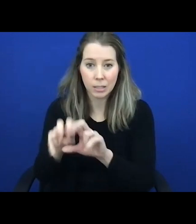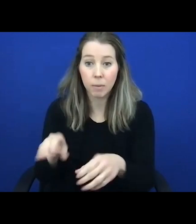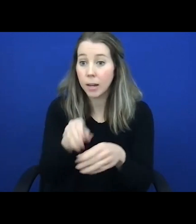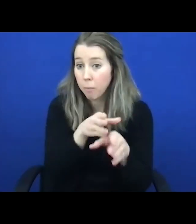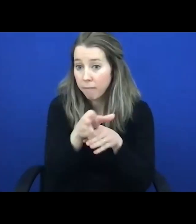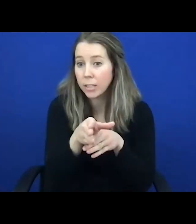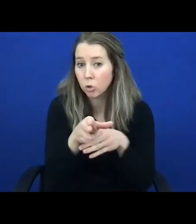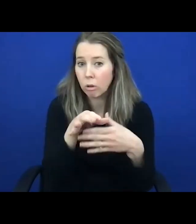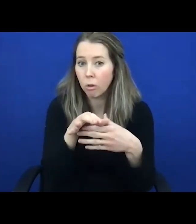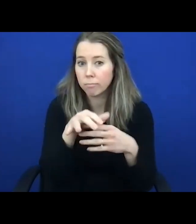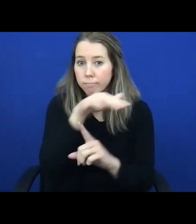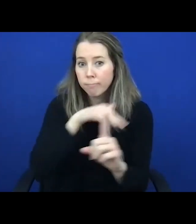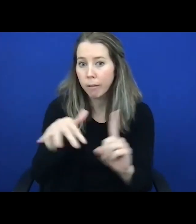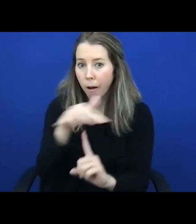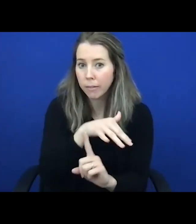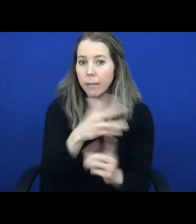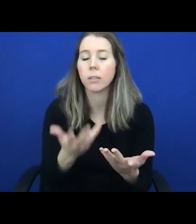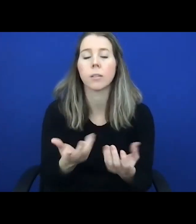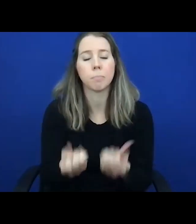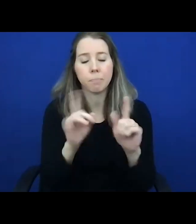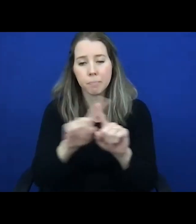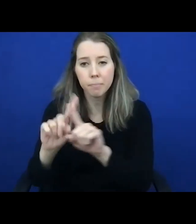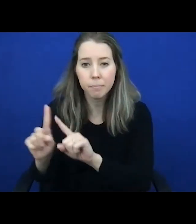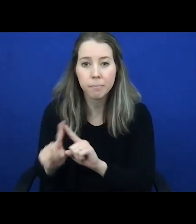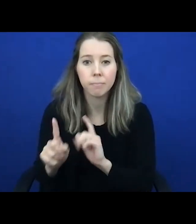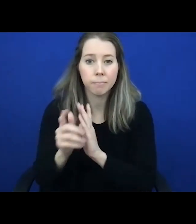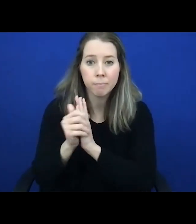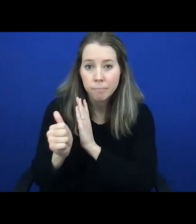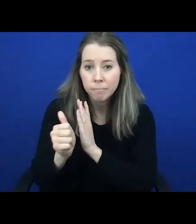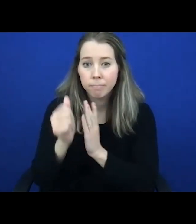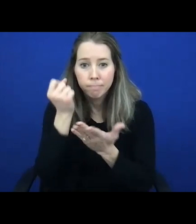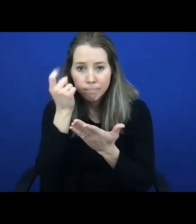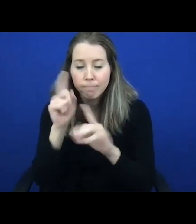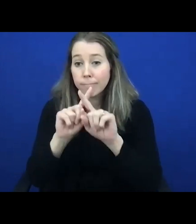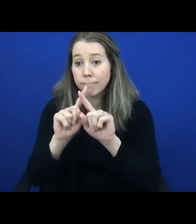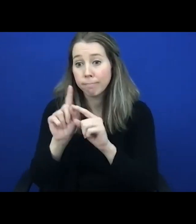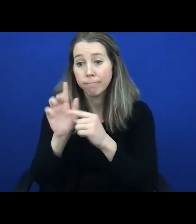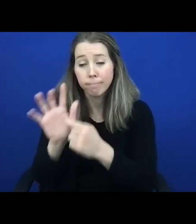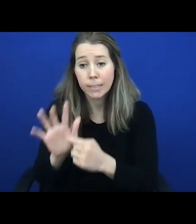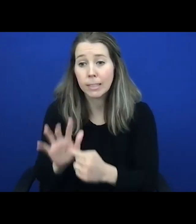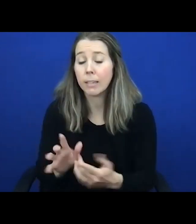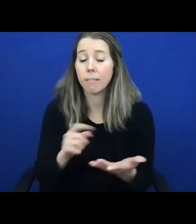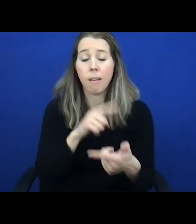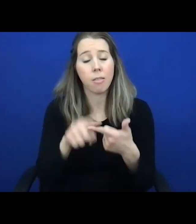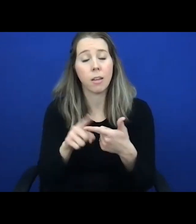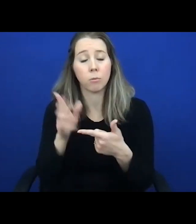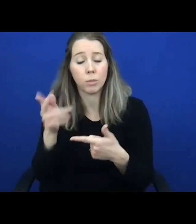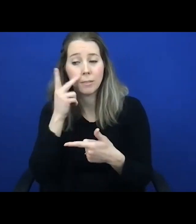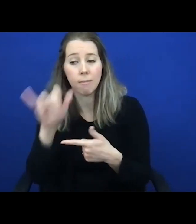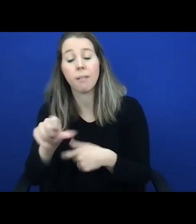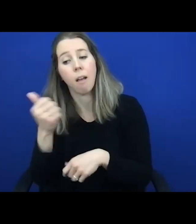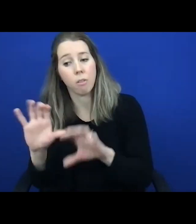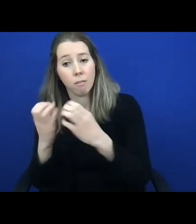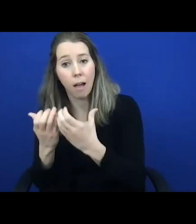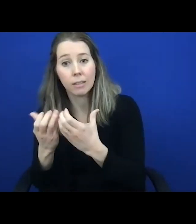right? There are lots of the competencies demonstrated there, represented in all of that, which will be repeated in other courses, in